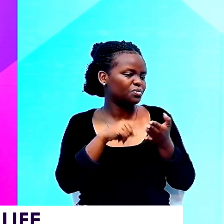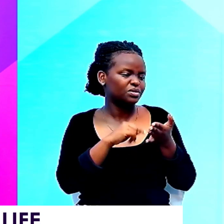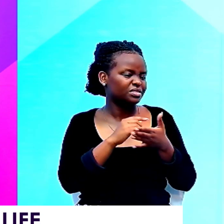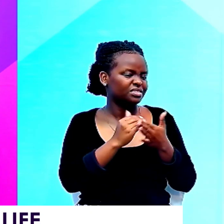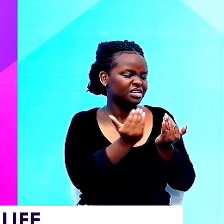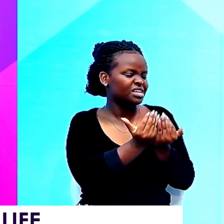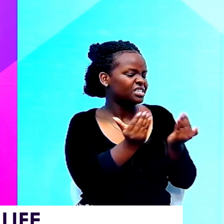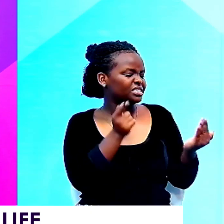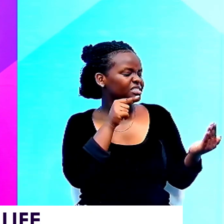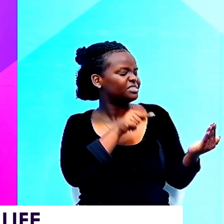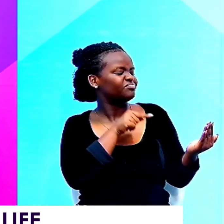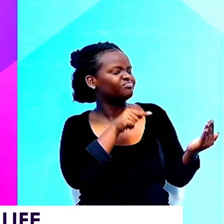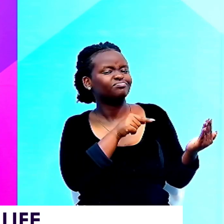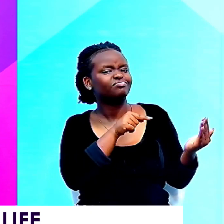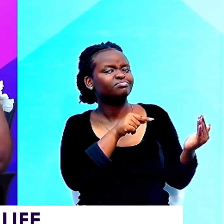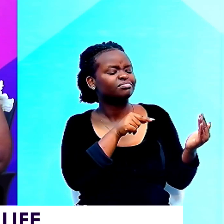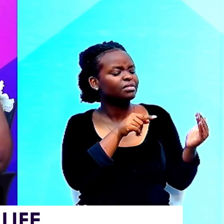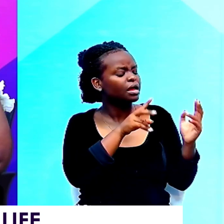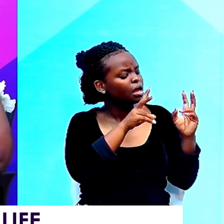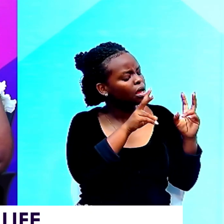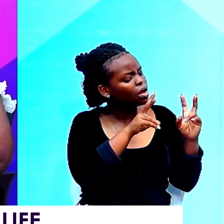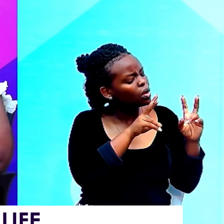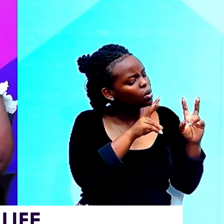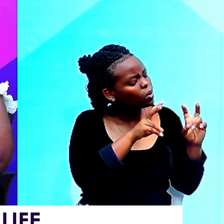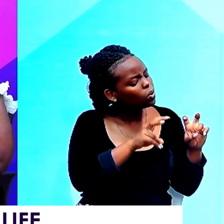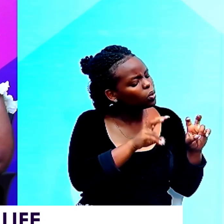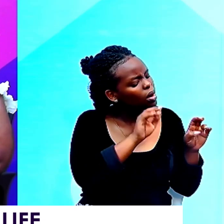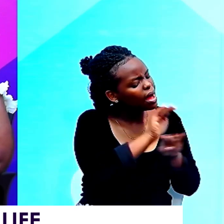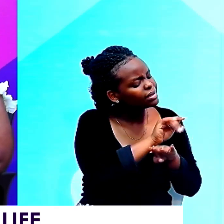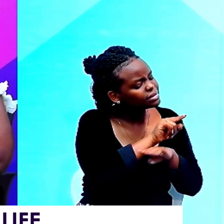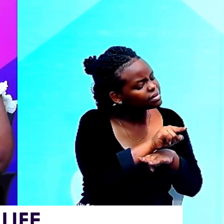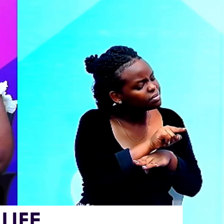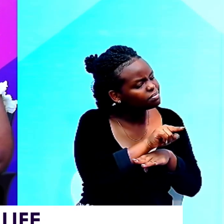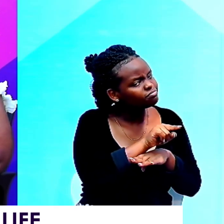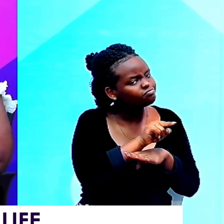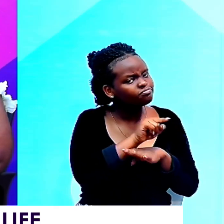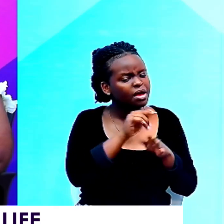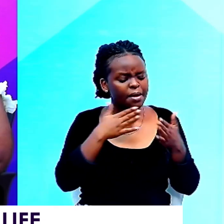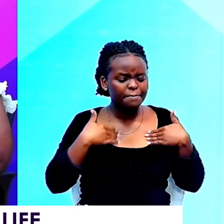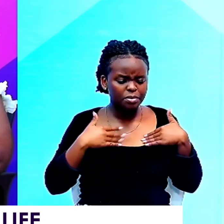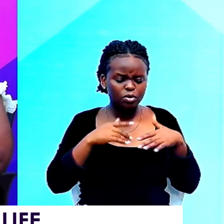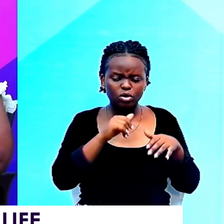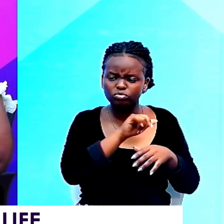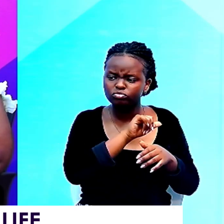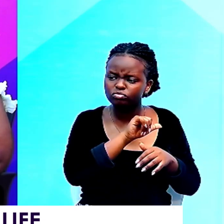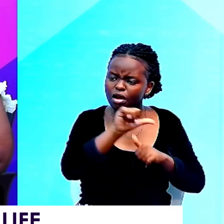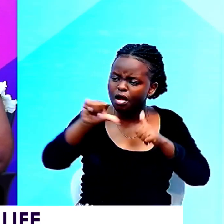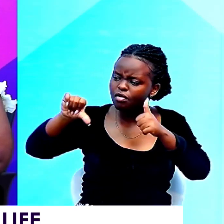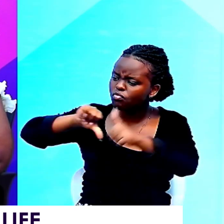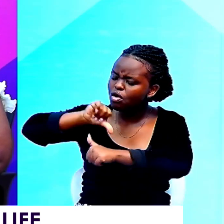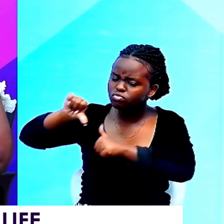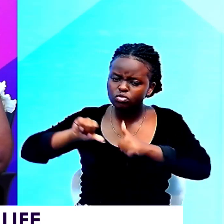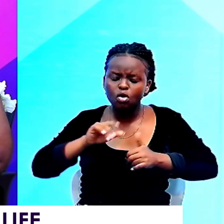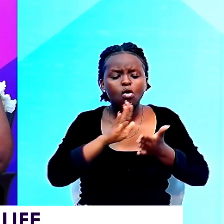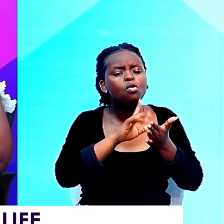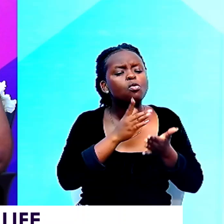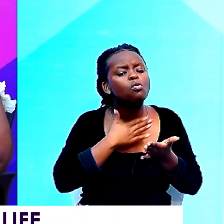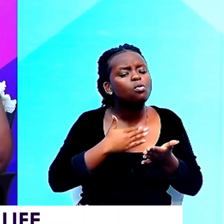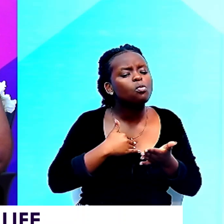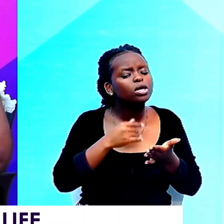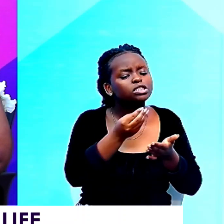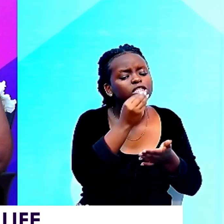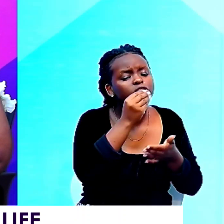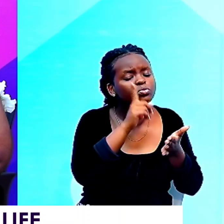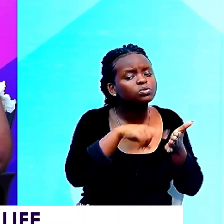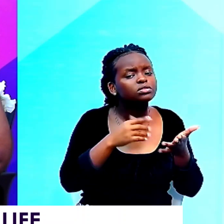children consulted? You know, did somebody go around to ask them, mnataka kula nini? You know, that's